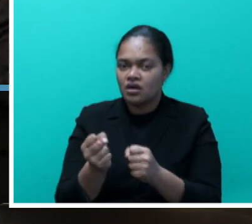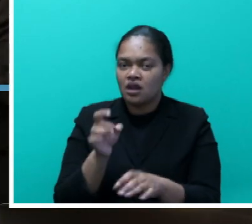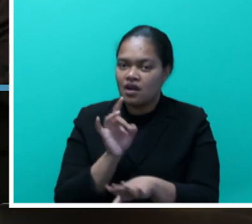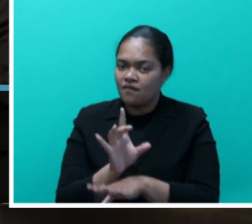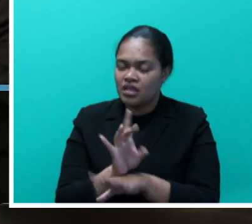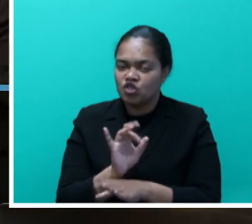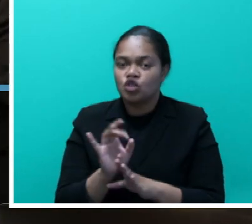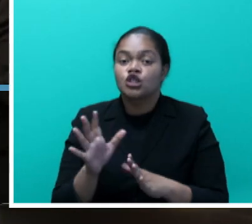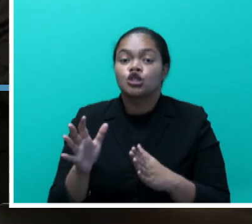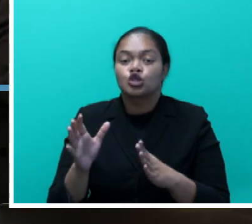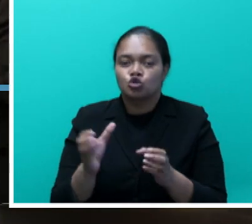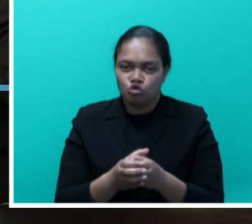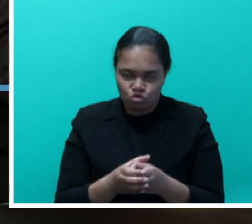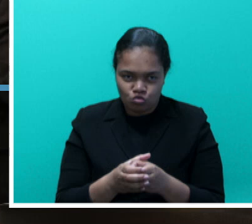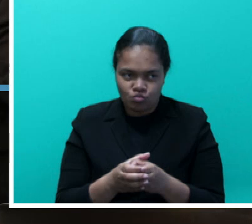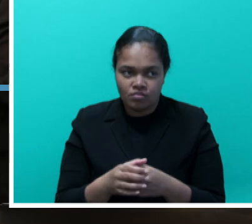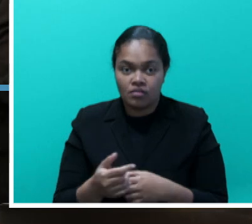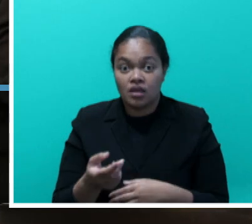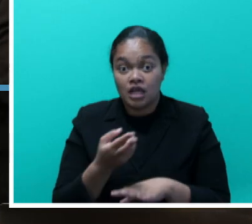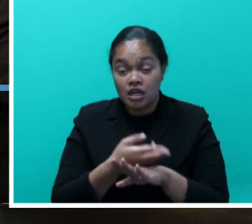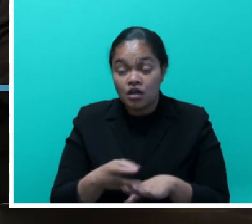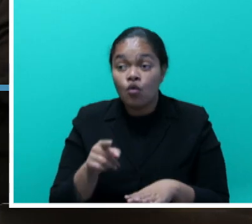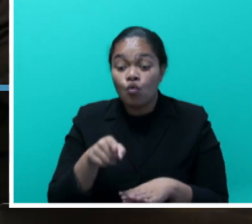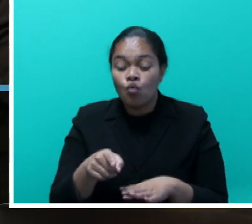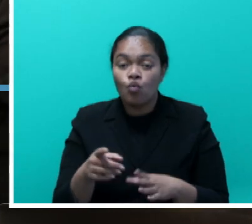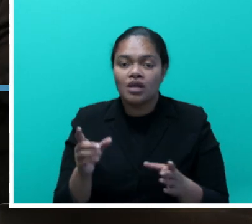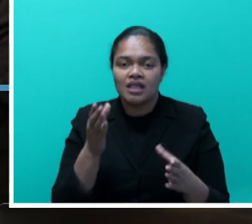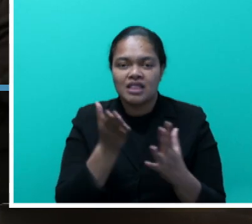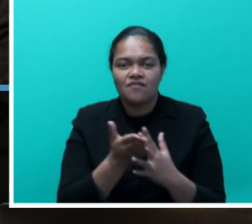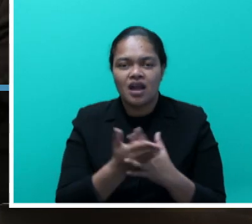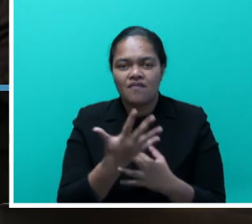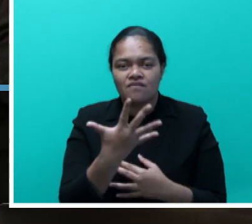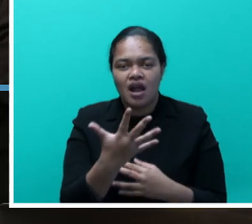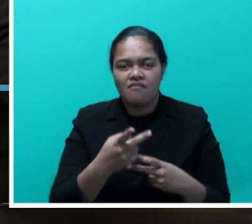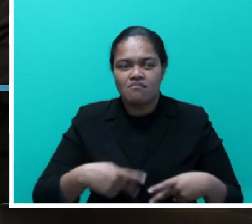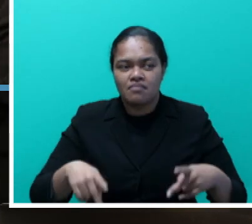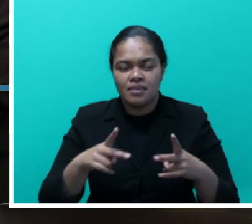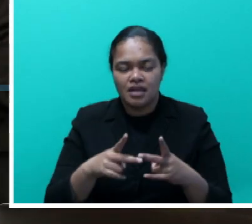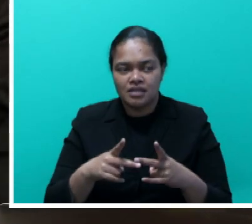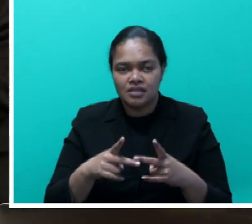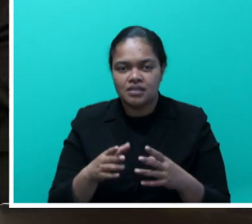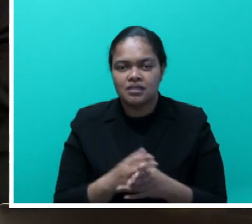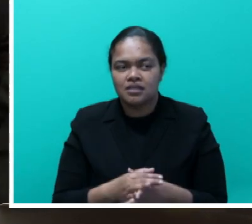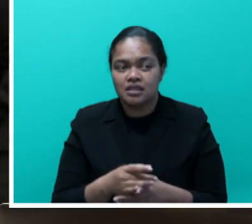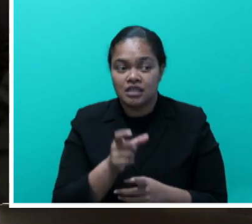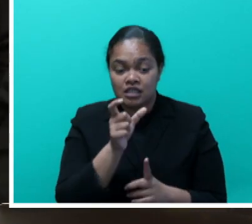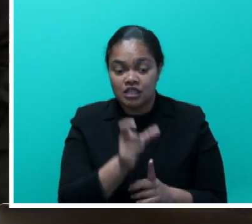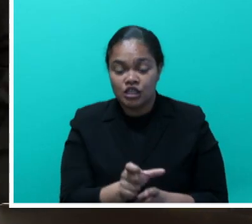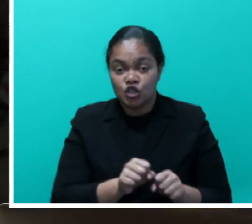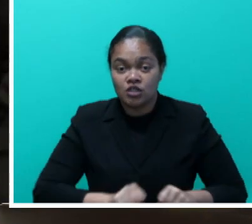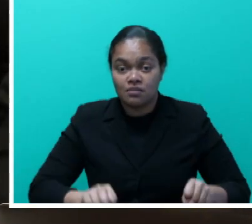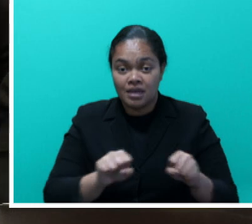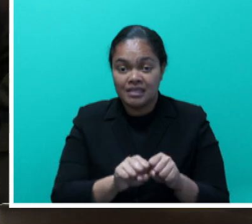SAG. The review is divided into 5 phases, where each phases the